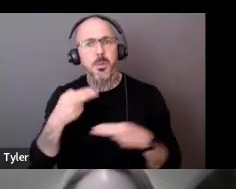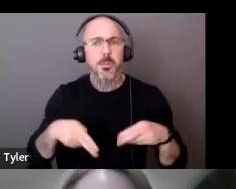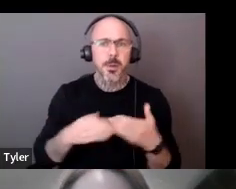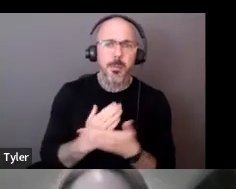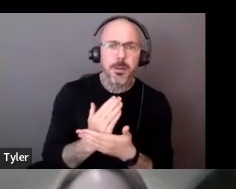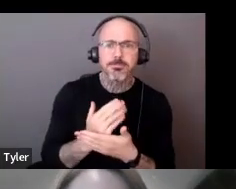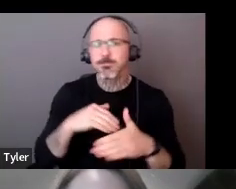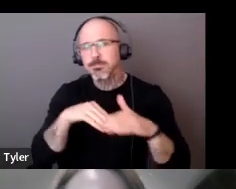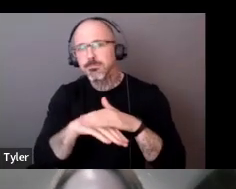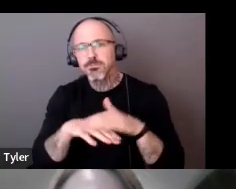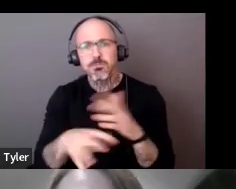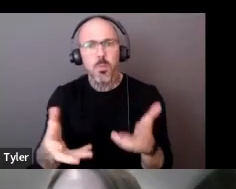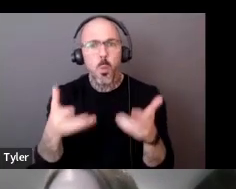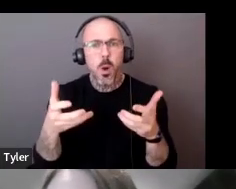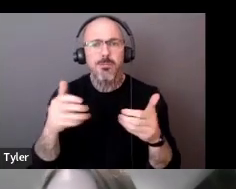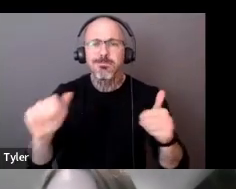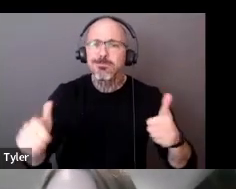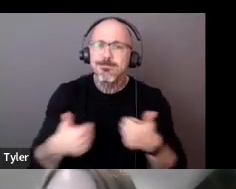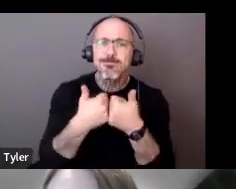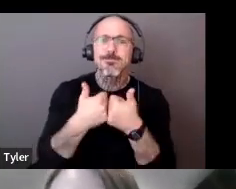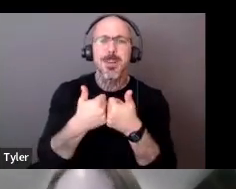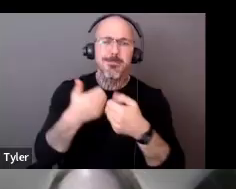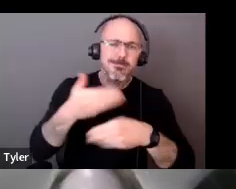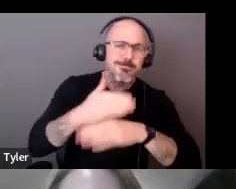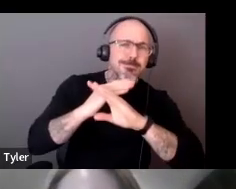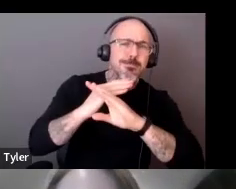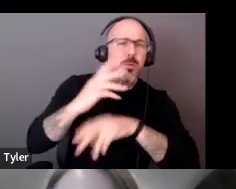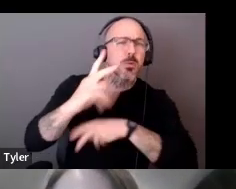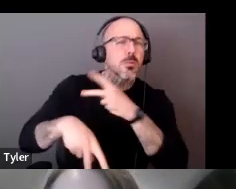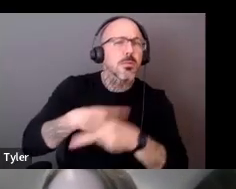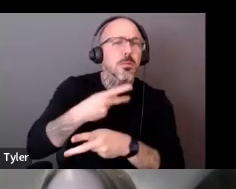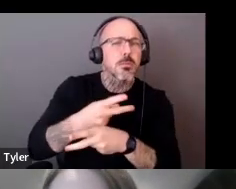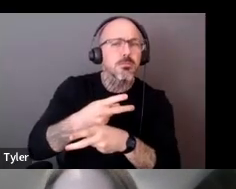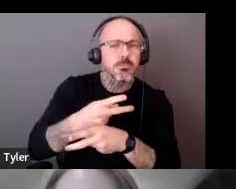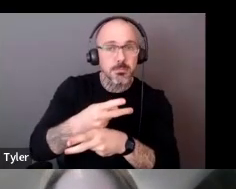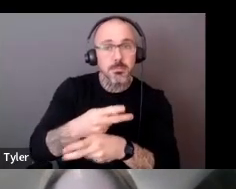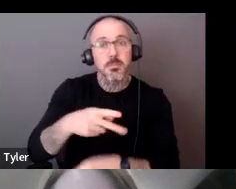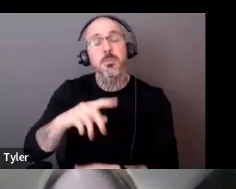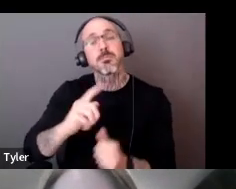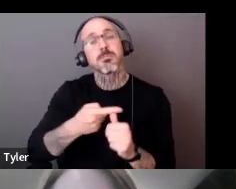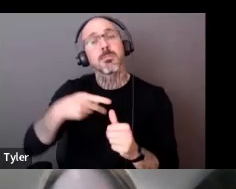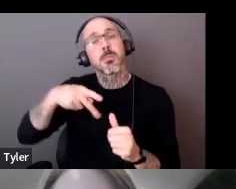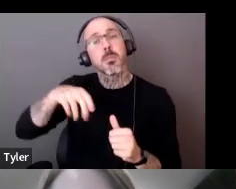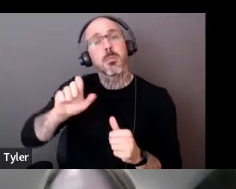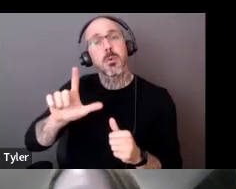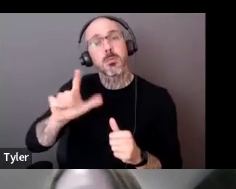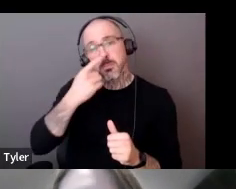rights. This question is for Paul. If you would like to unmute, please.